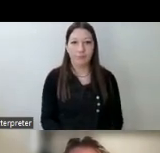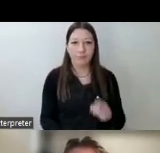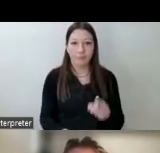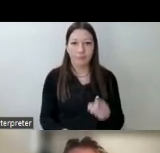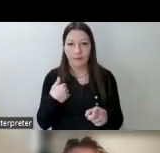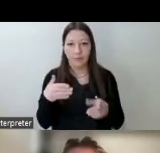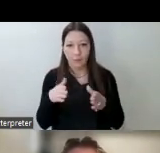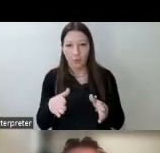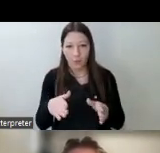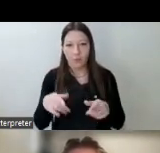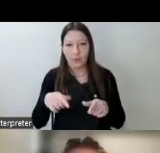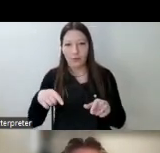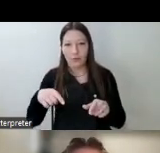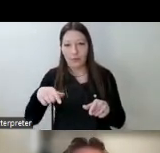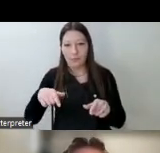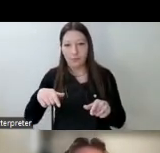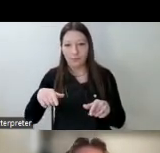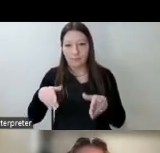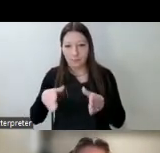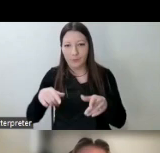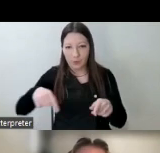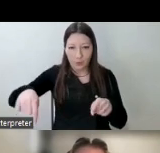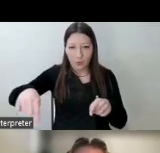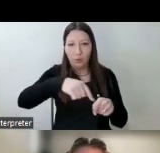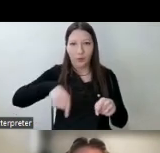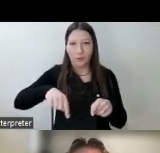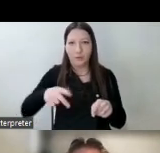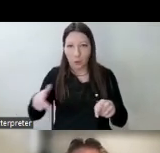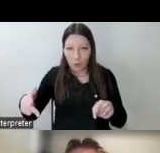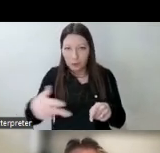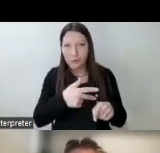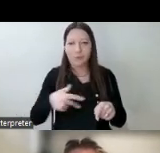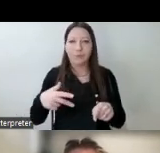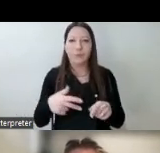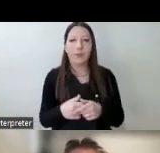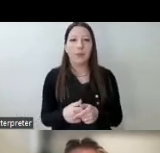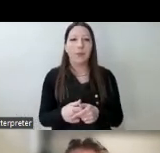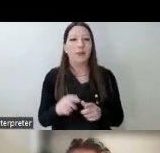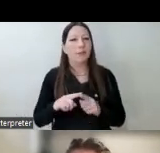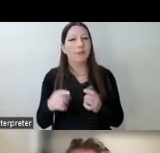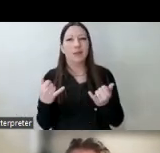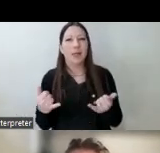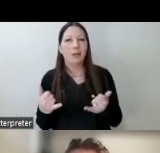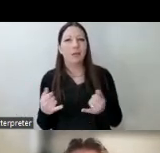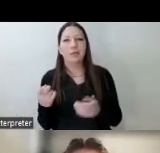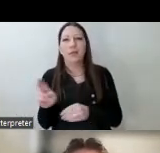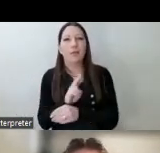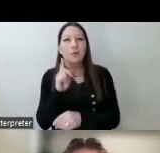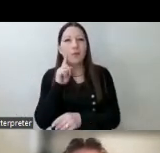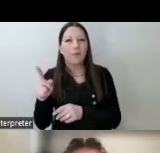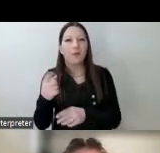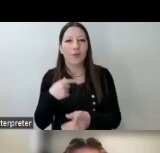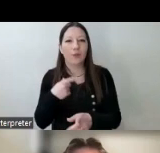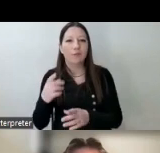would have allowed cars to pull up in front of the entrance. Currently, this area is being used as a staging area for construction equipment as the province works